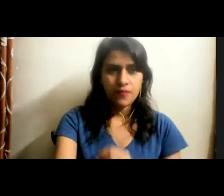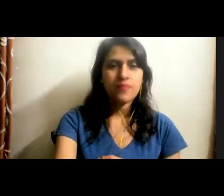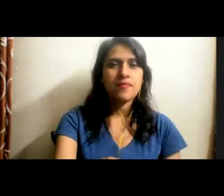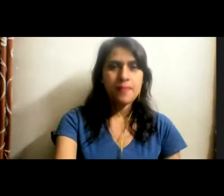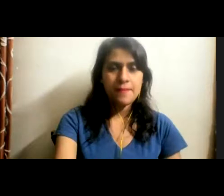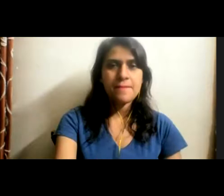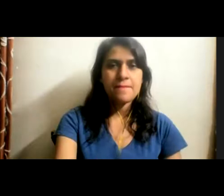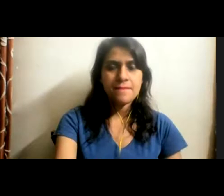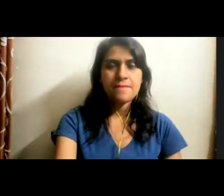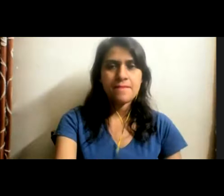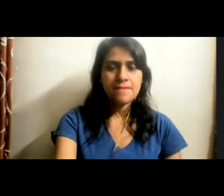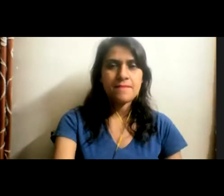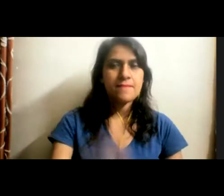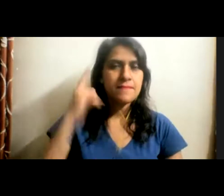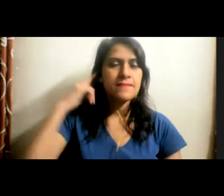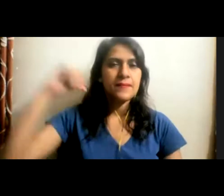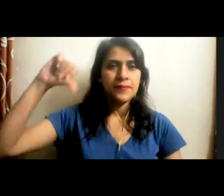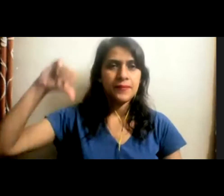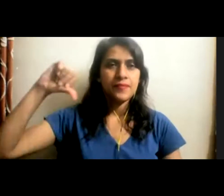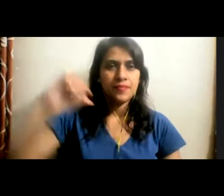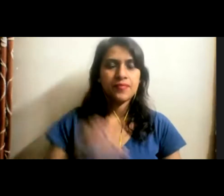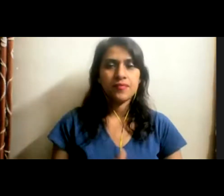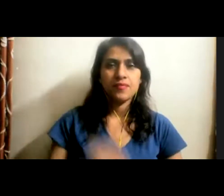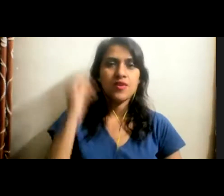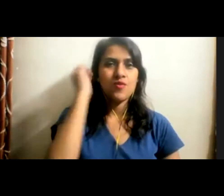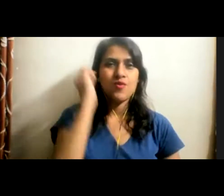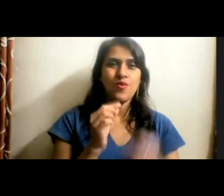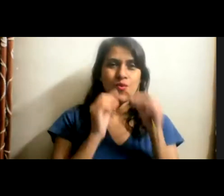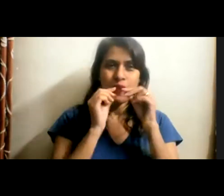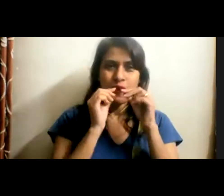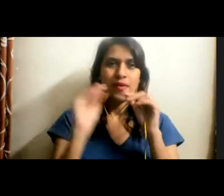audible anymore. Can you please be a bit more coherent? Your voice is very low.